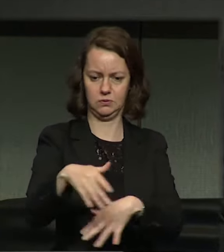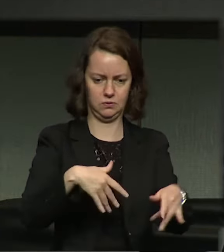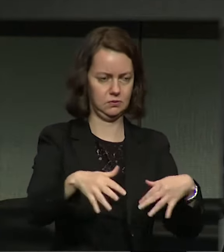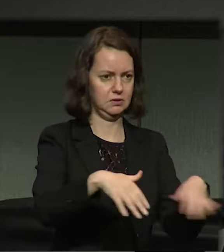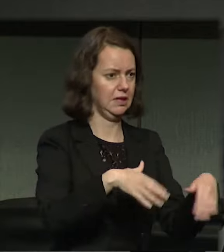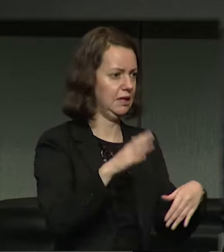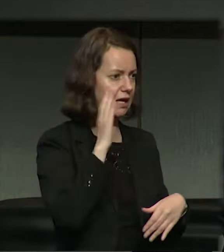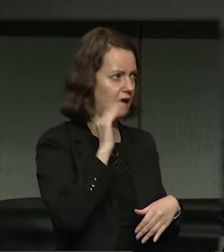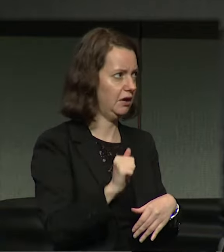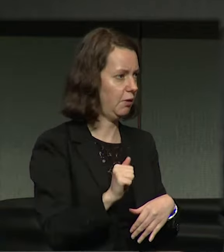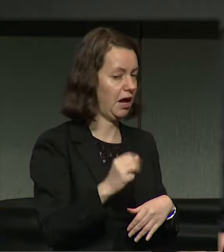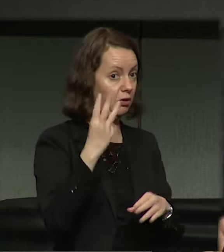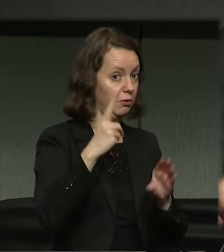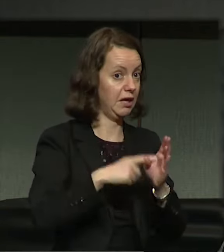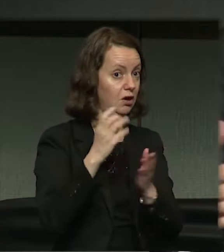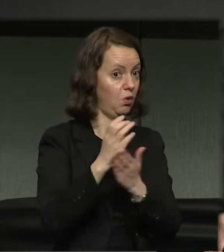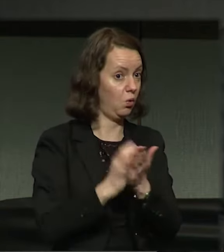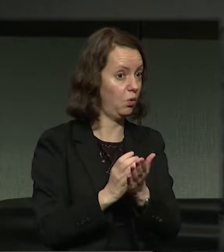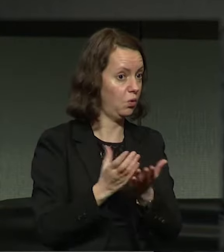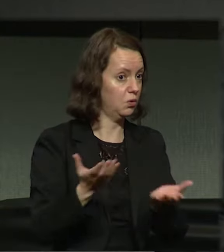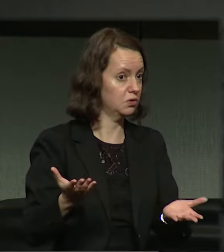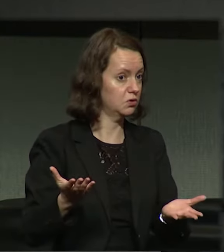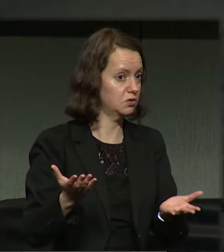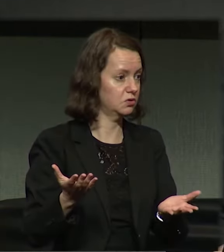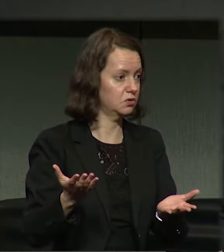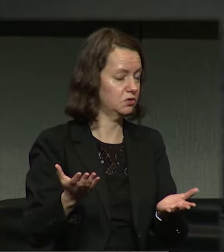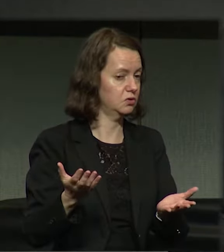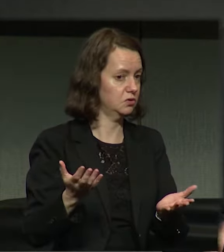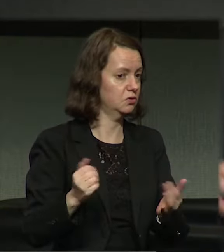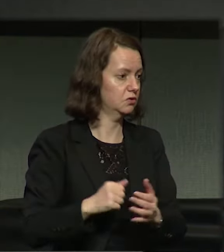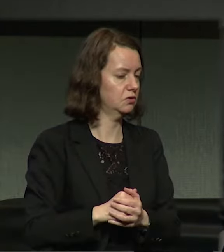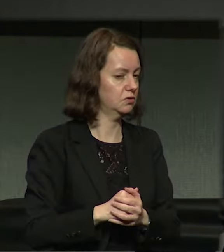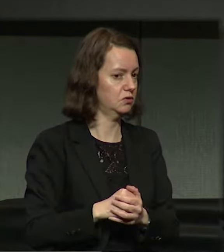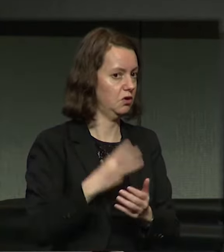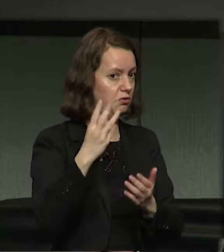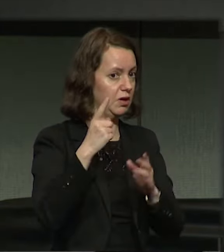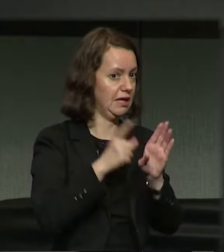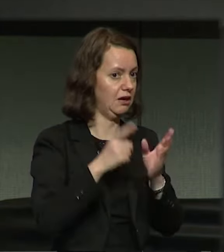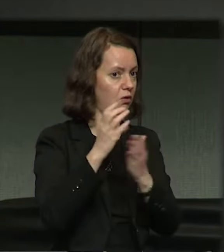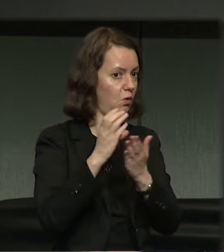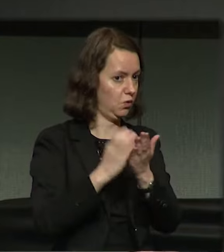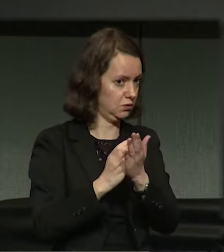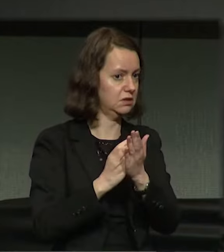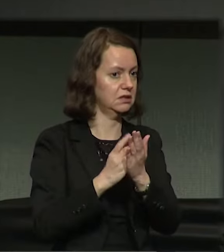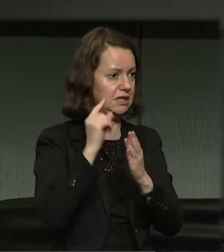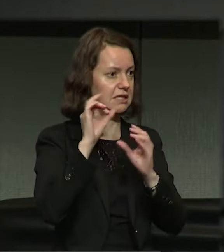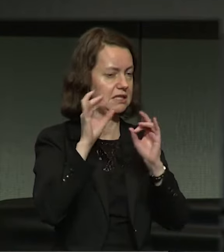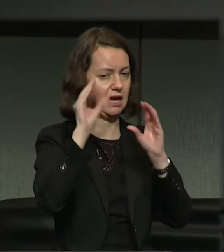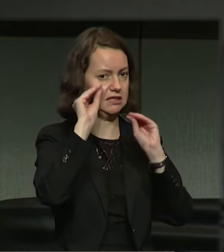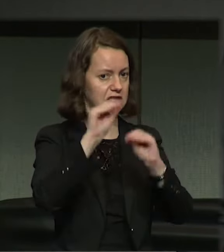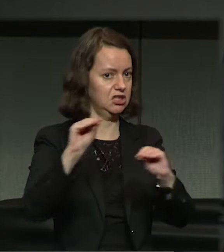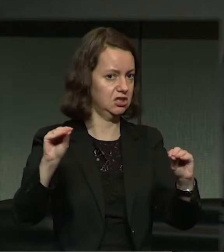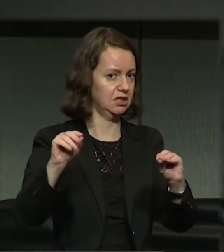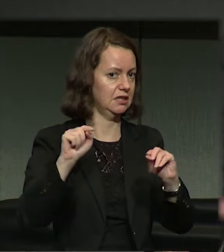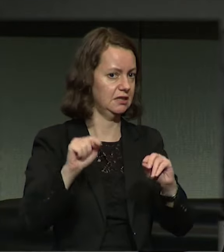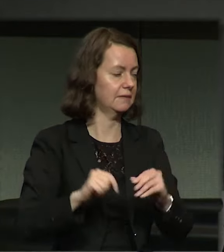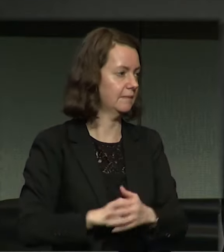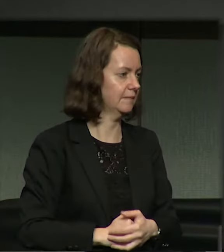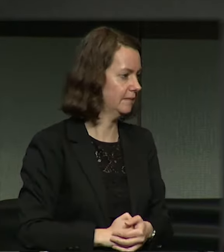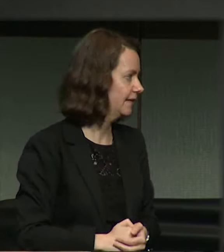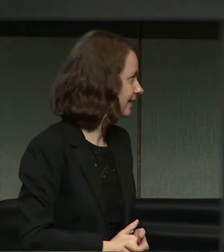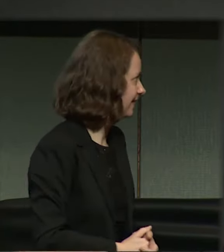And anyway, it's a three-year course. So this was it was a three-year diploma you could start teaching in those days.